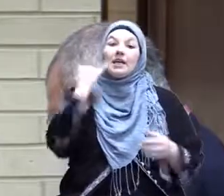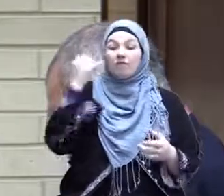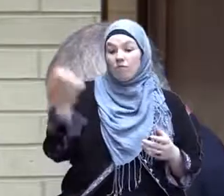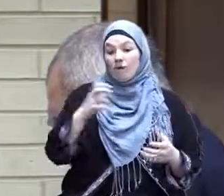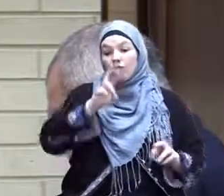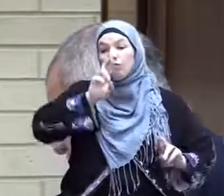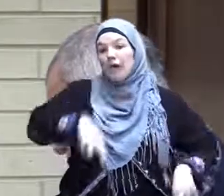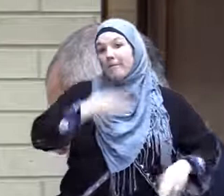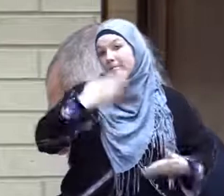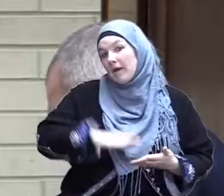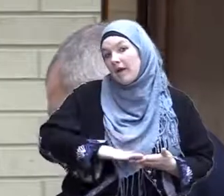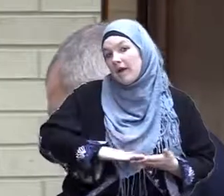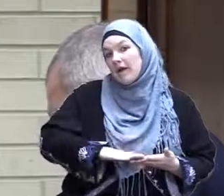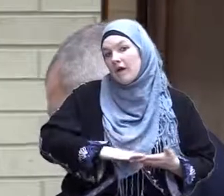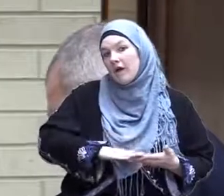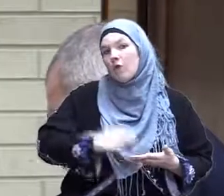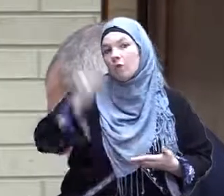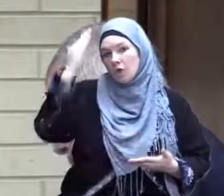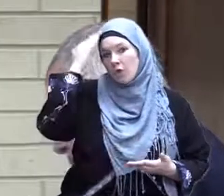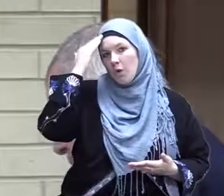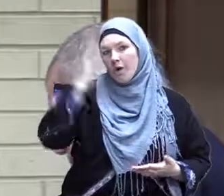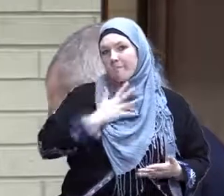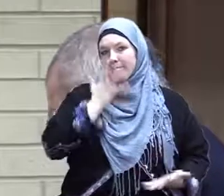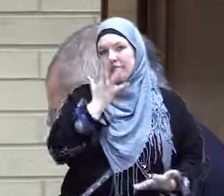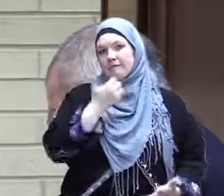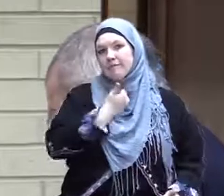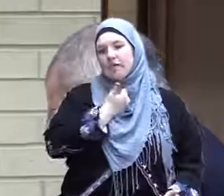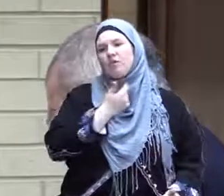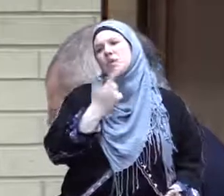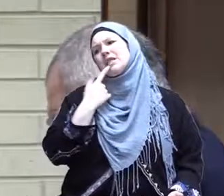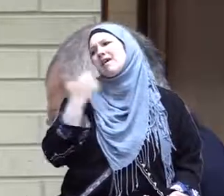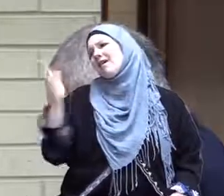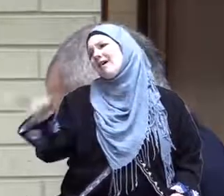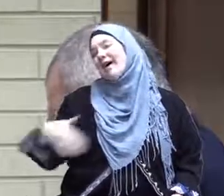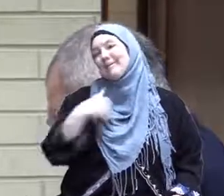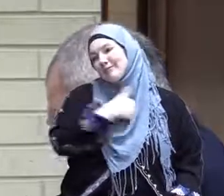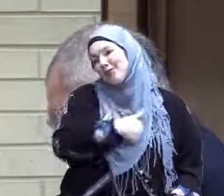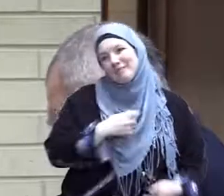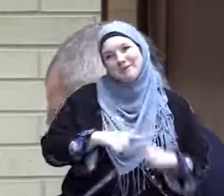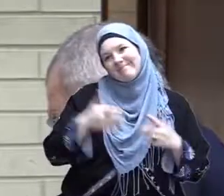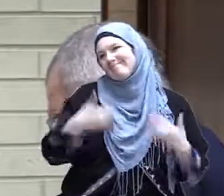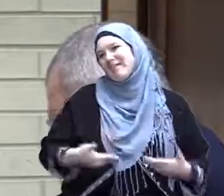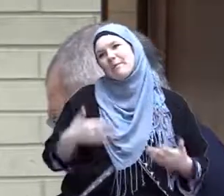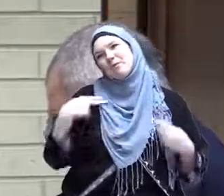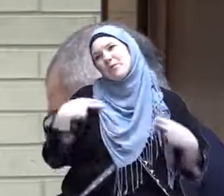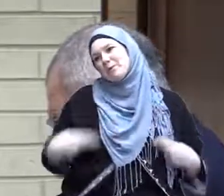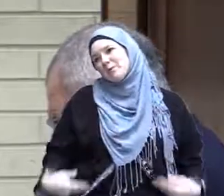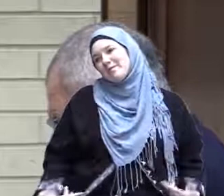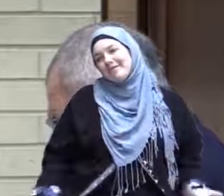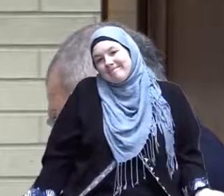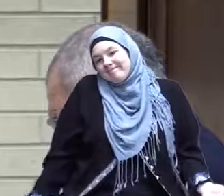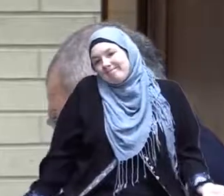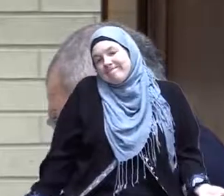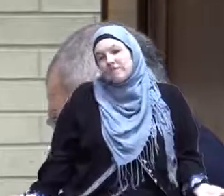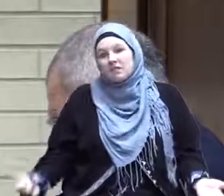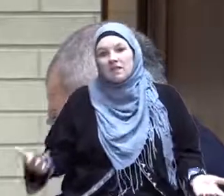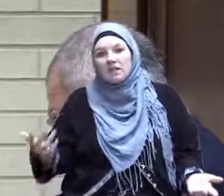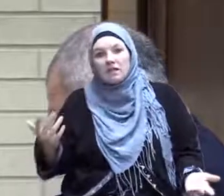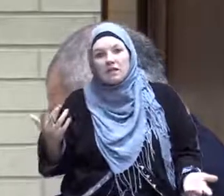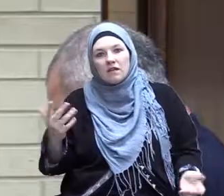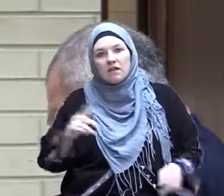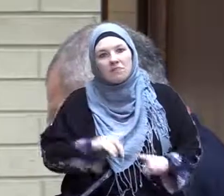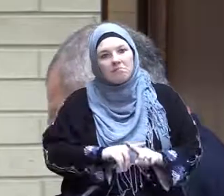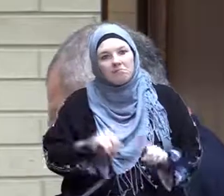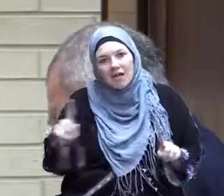bad, and we know we are shaming ourselves, we end up saying, I'm sorry, but I'm a human. As if being a